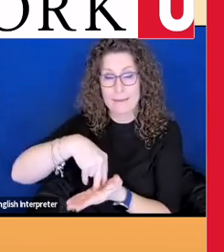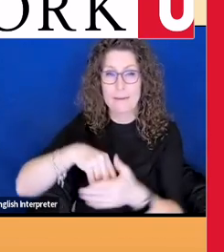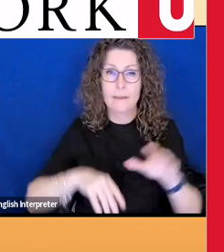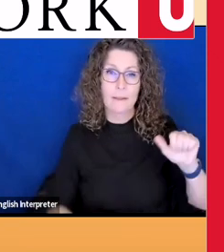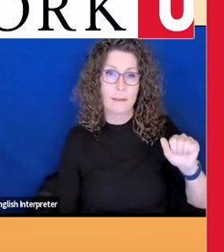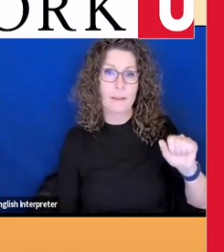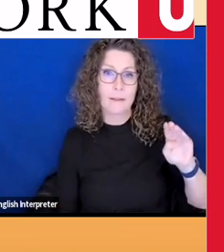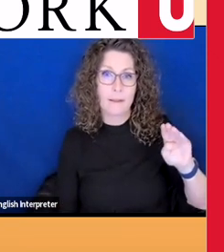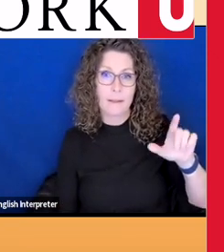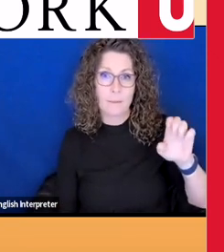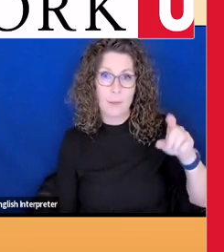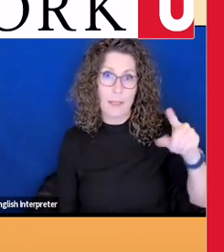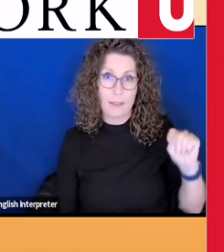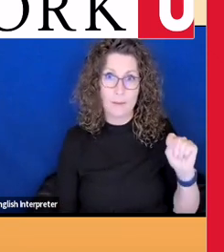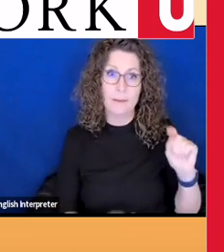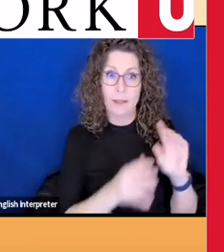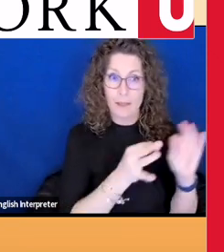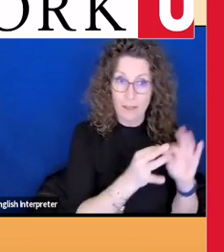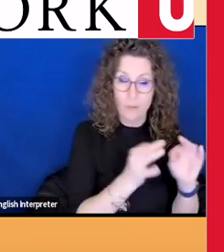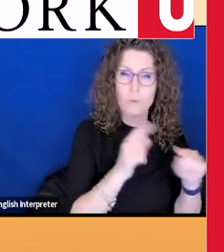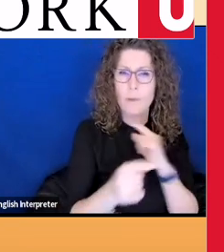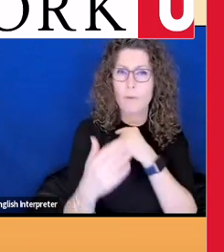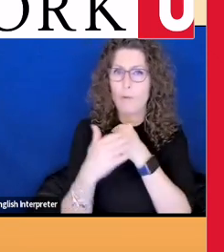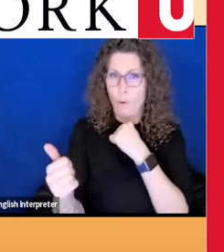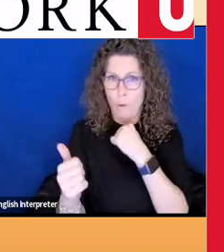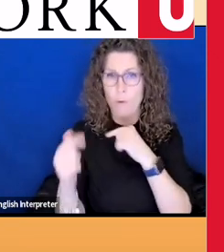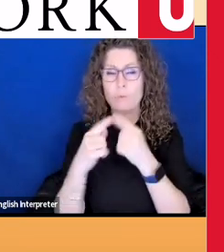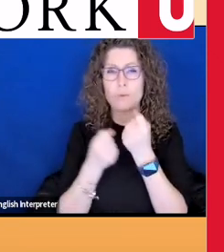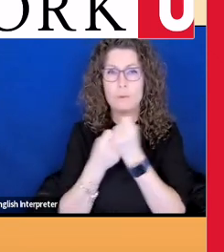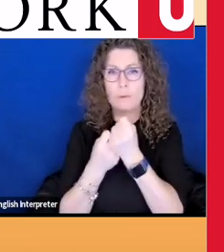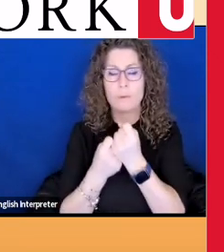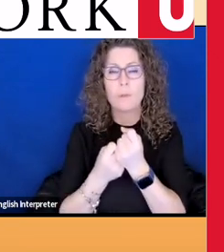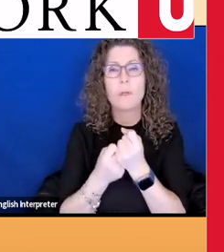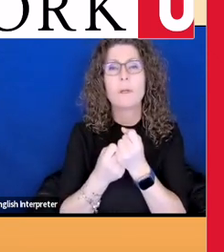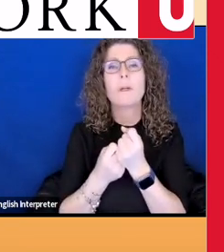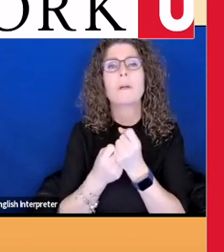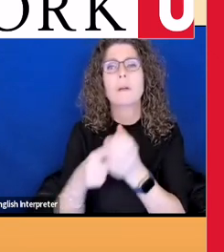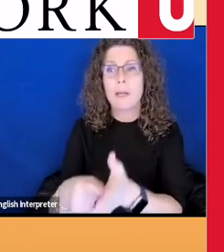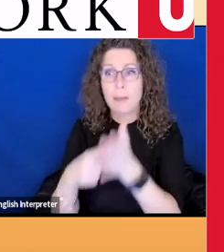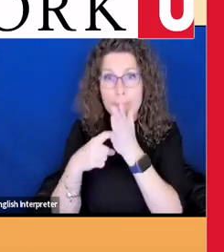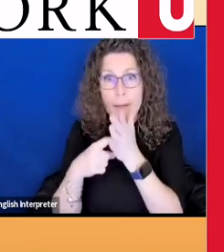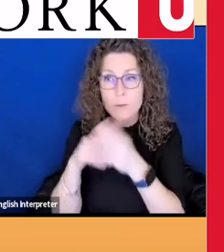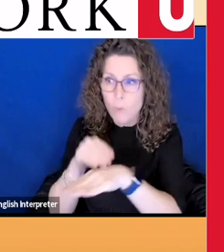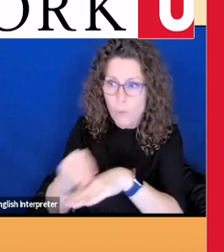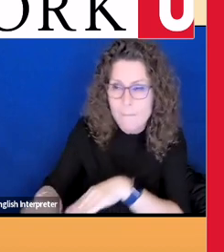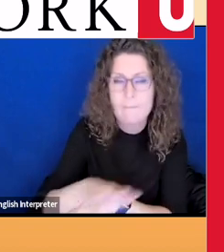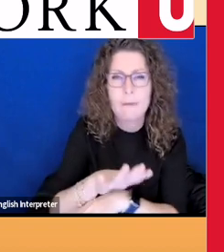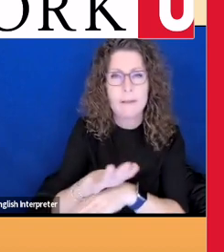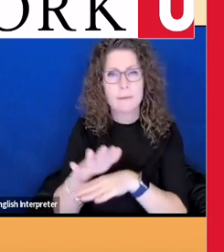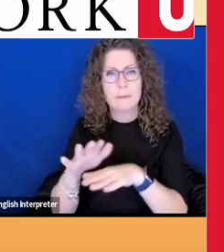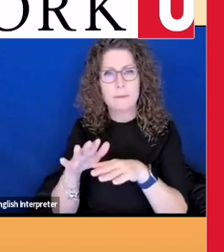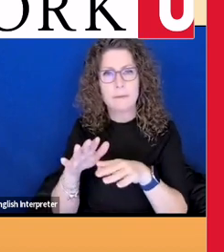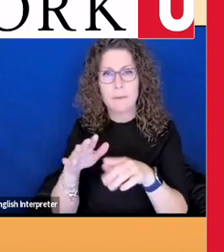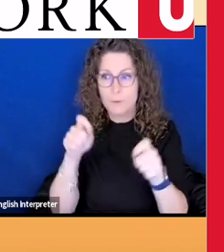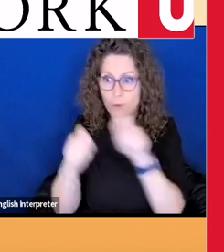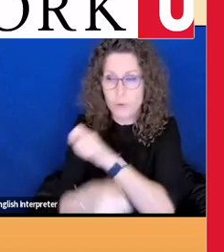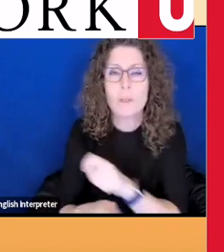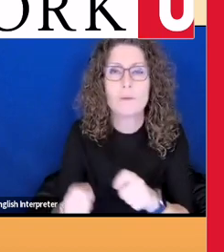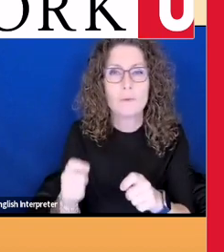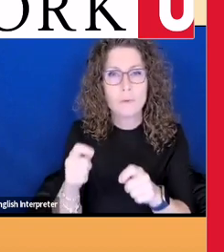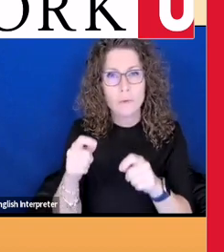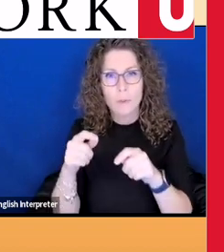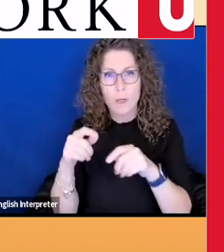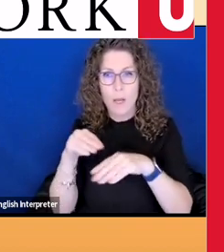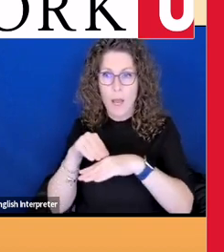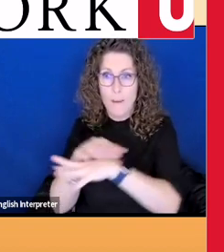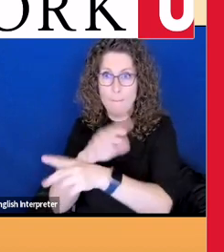the idea that the call to solidarity compels an action that denotes a shift in condition, a move to stand.